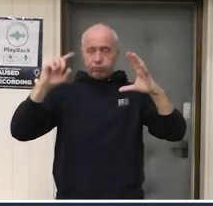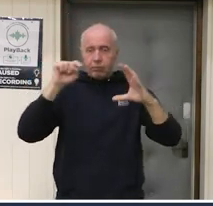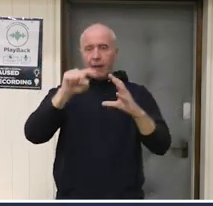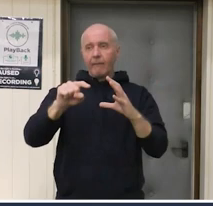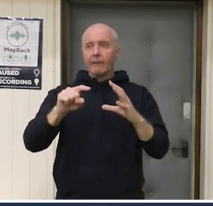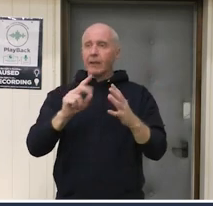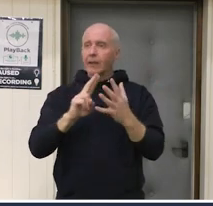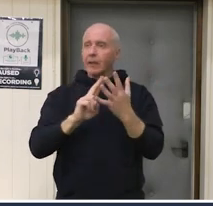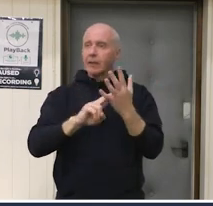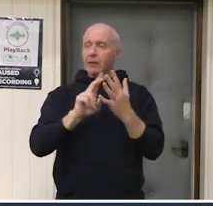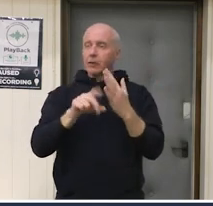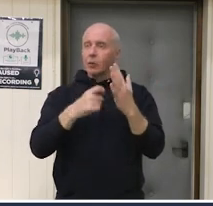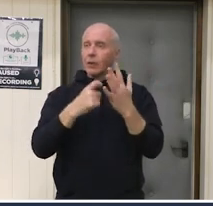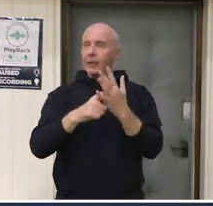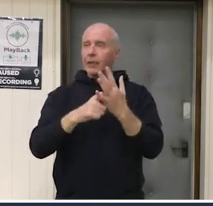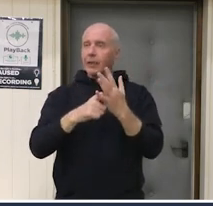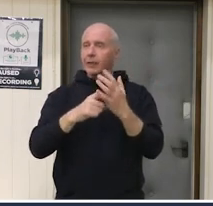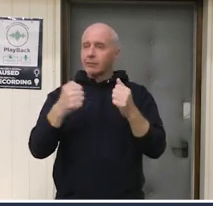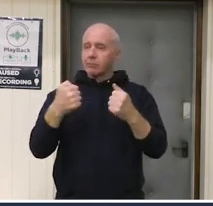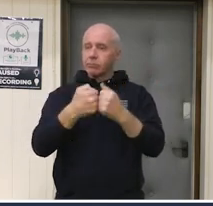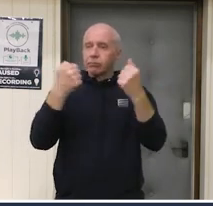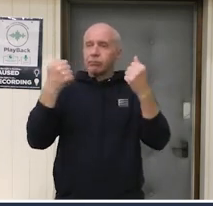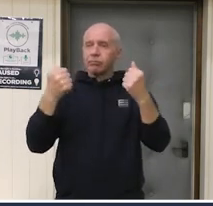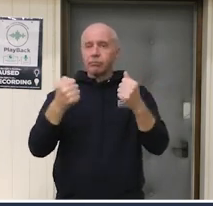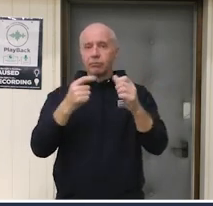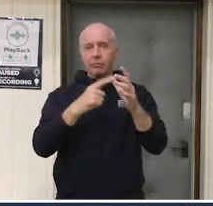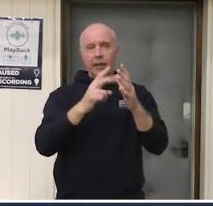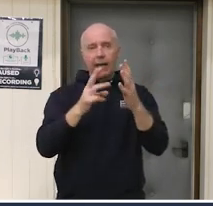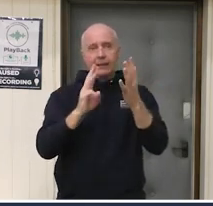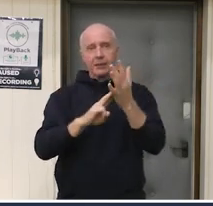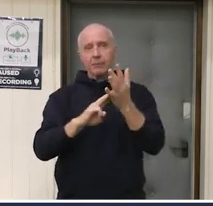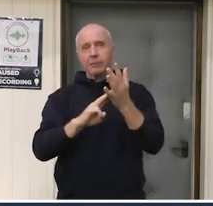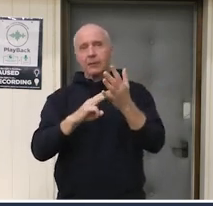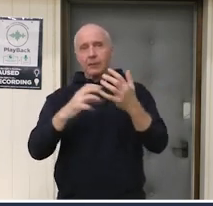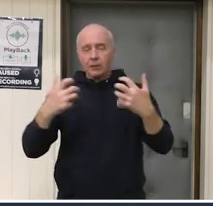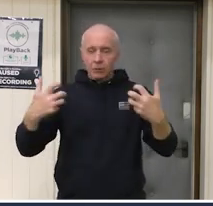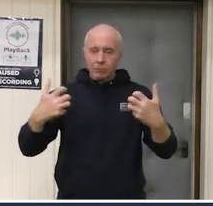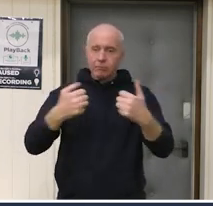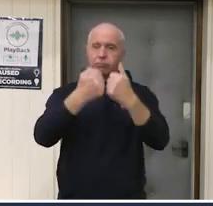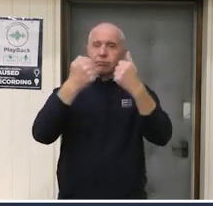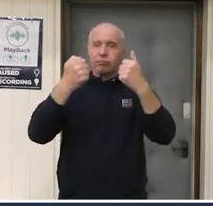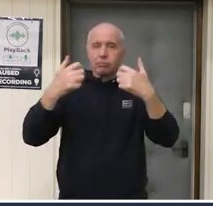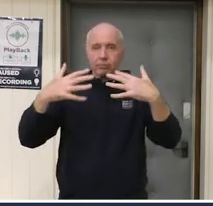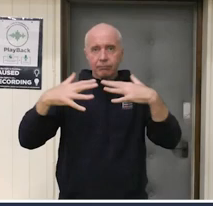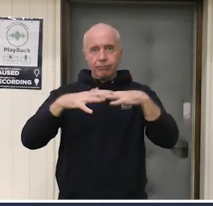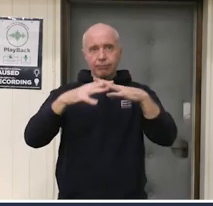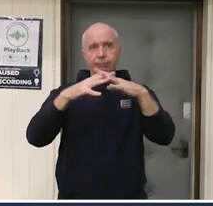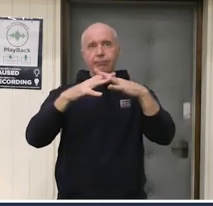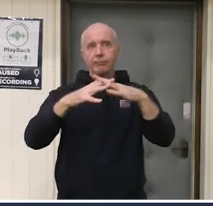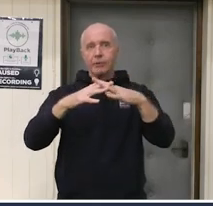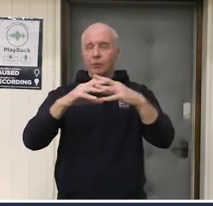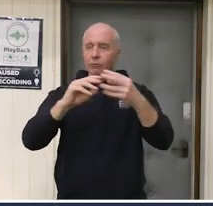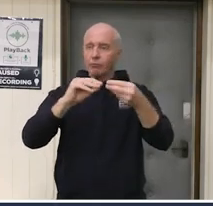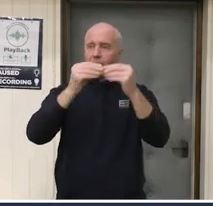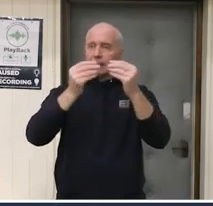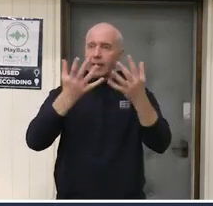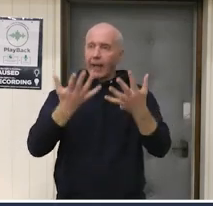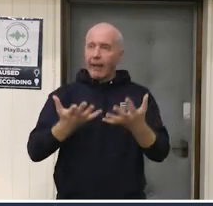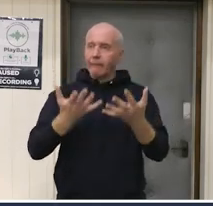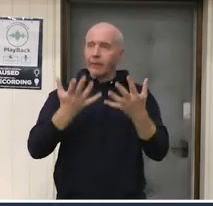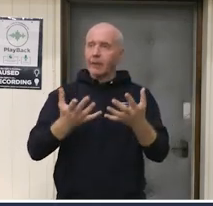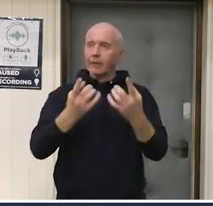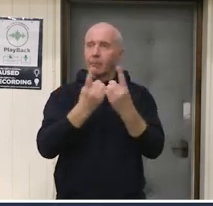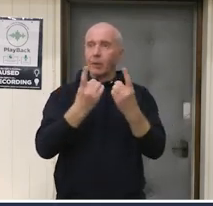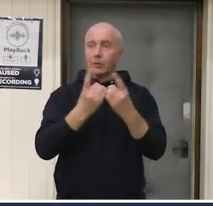happening, light atoms coming together to fuse to make heavier products, and a release of energy, right?